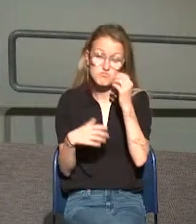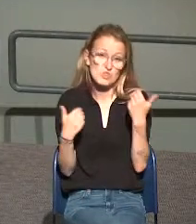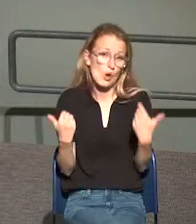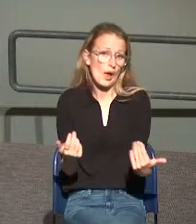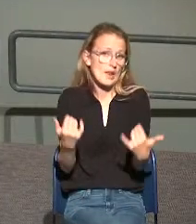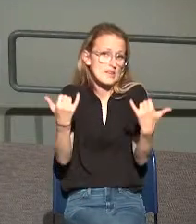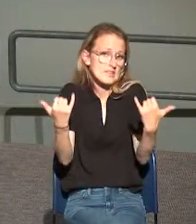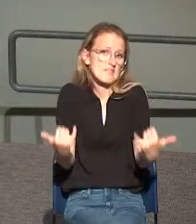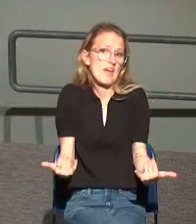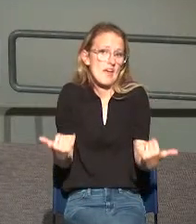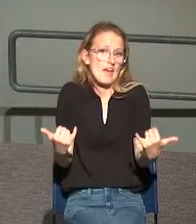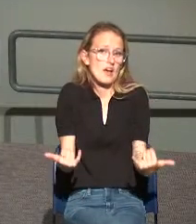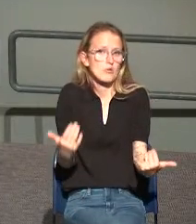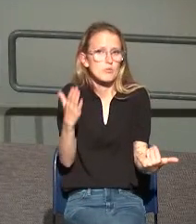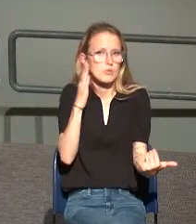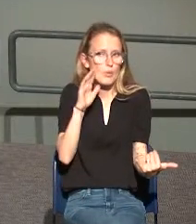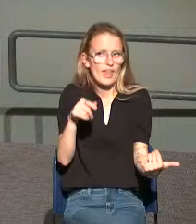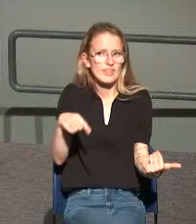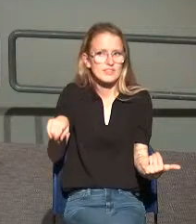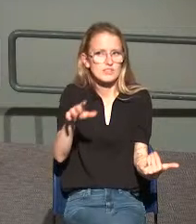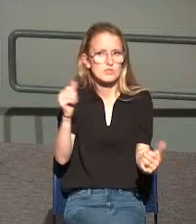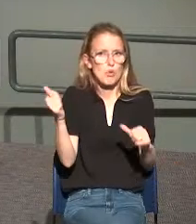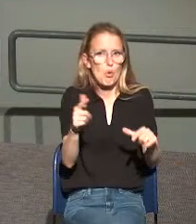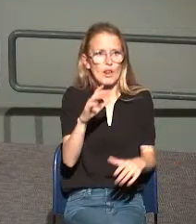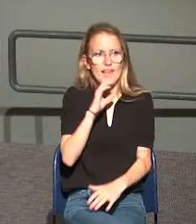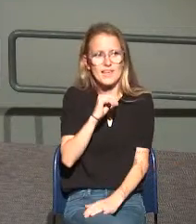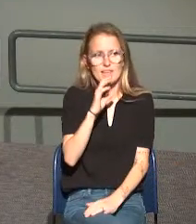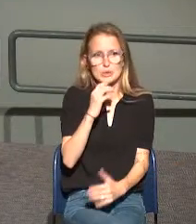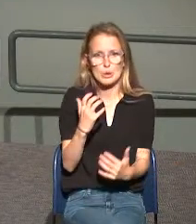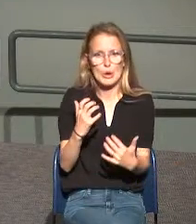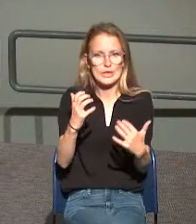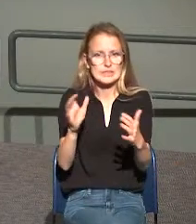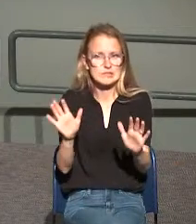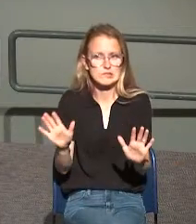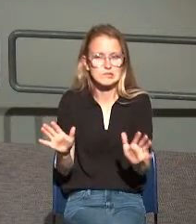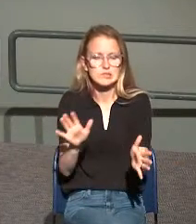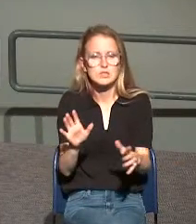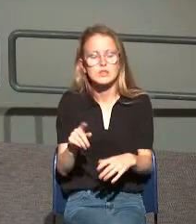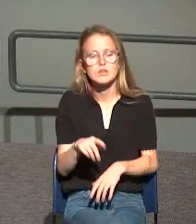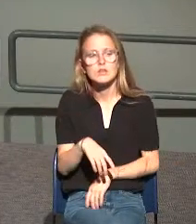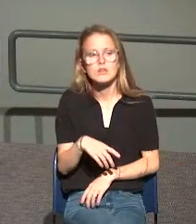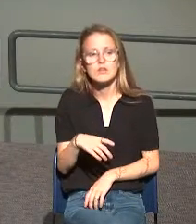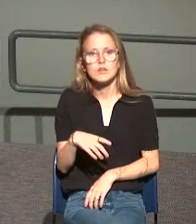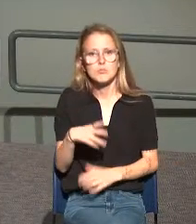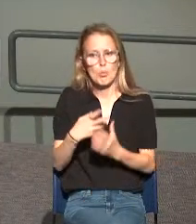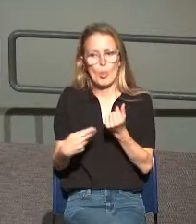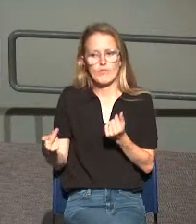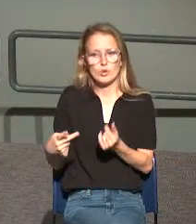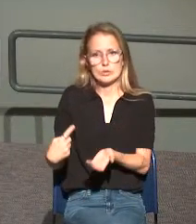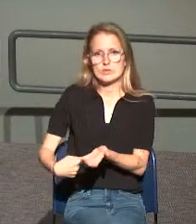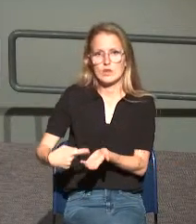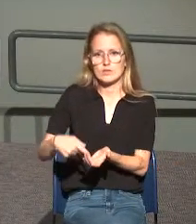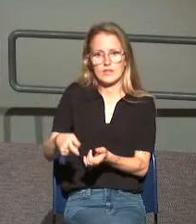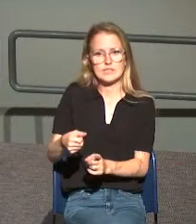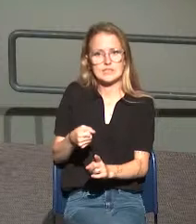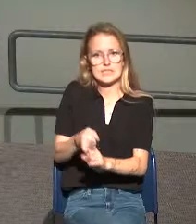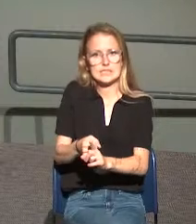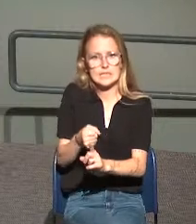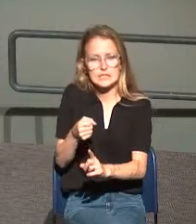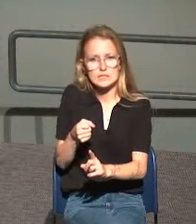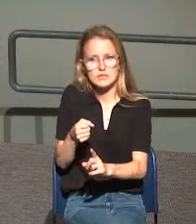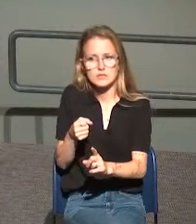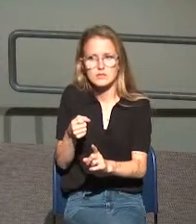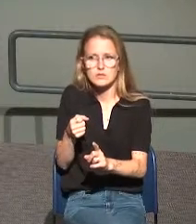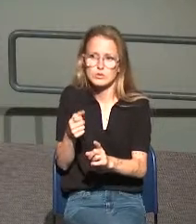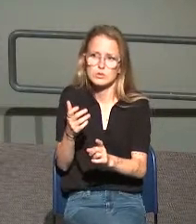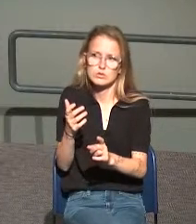that this is an all-ages audience, but I think you make a good point, and both of you talk about this incident extensively in your book because